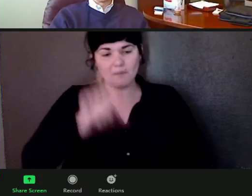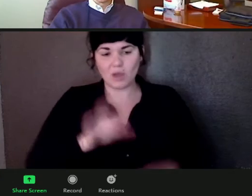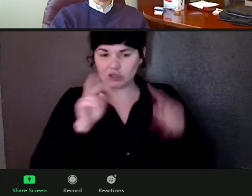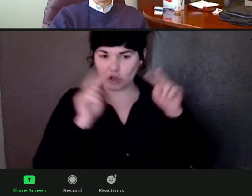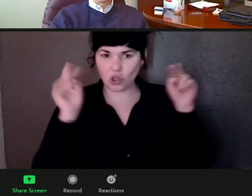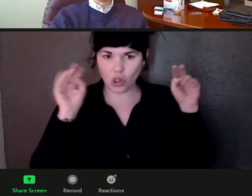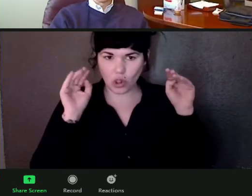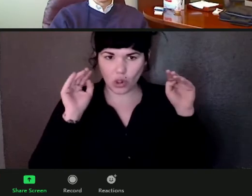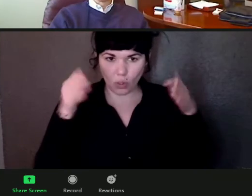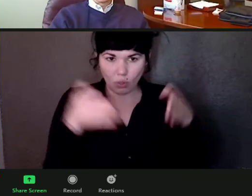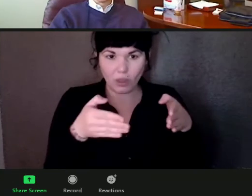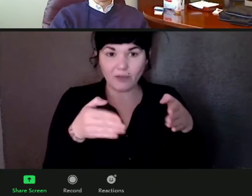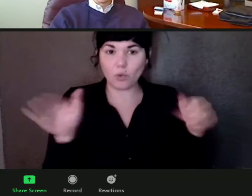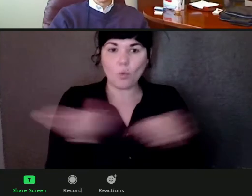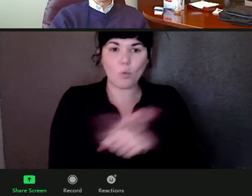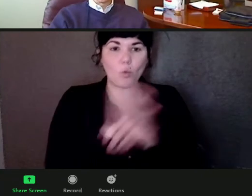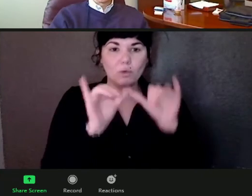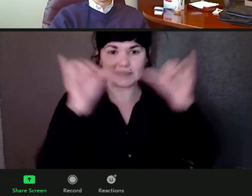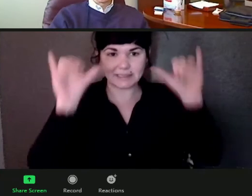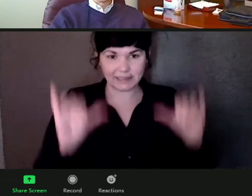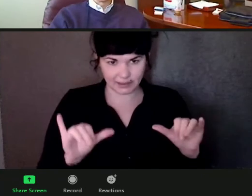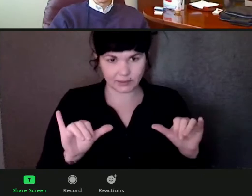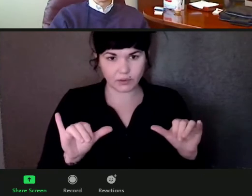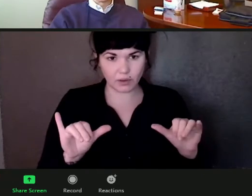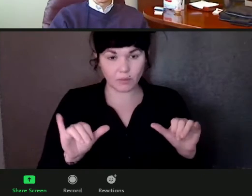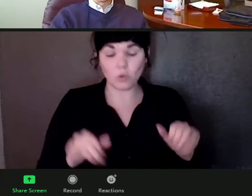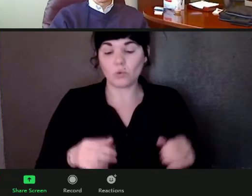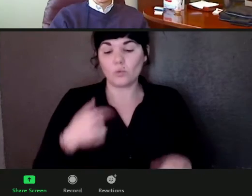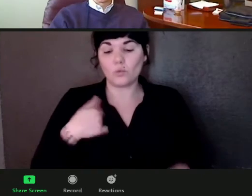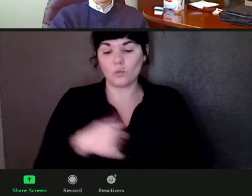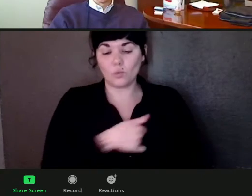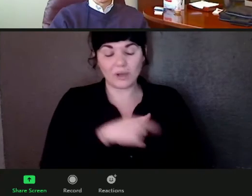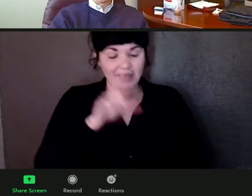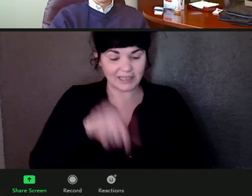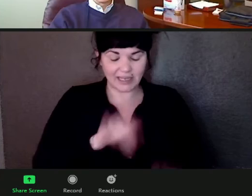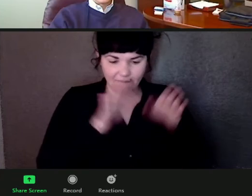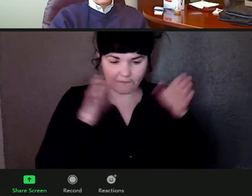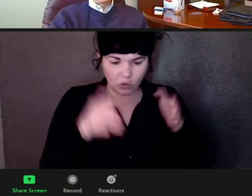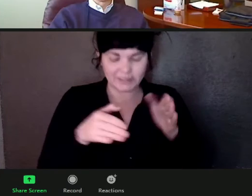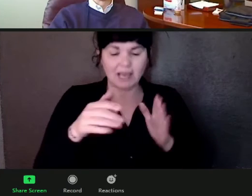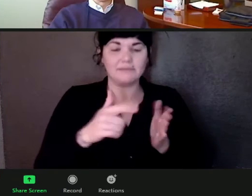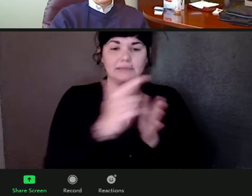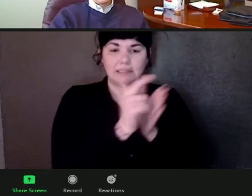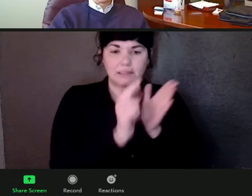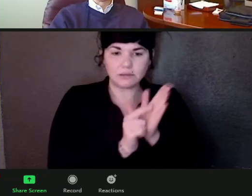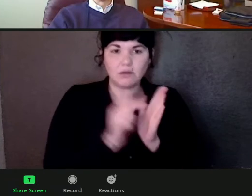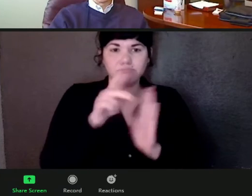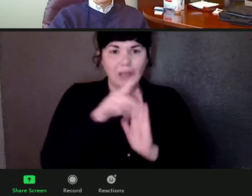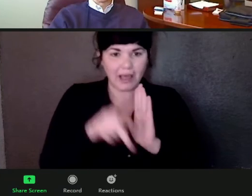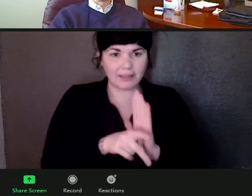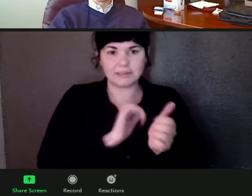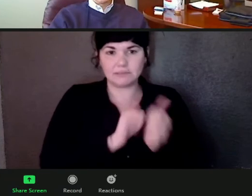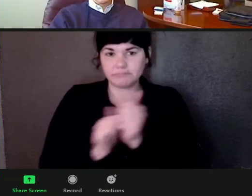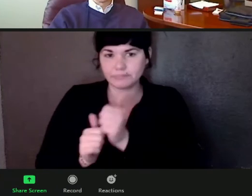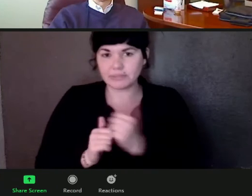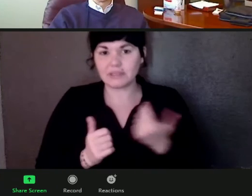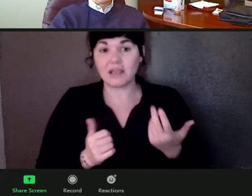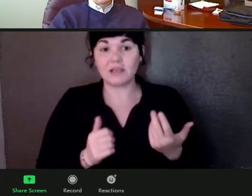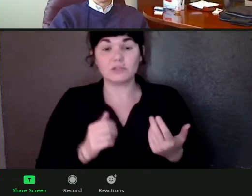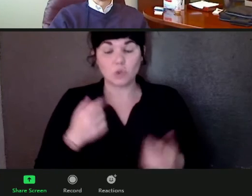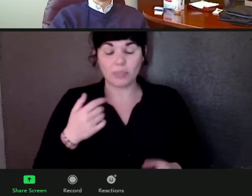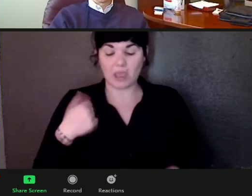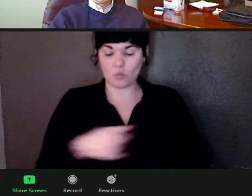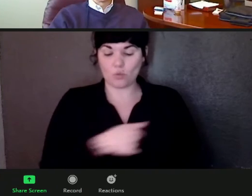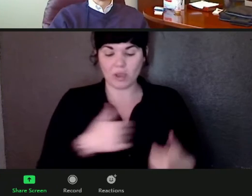in policy to make sure that our funding for our schools is equitable past this one or two years that we have these funds. So